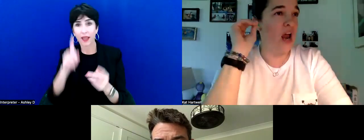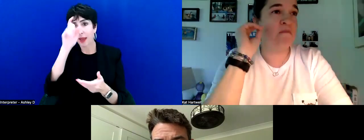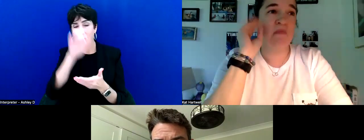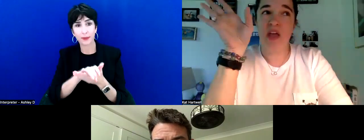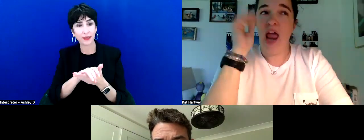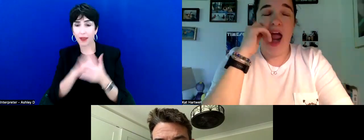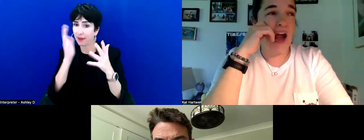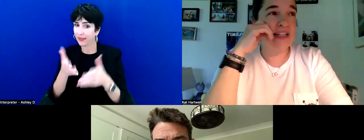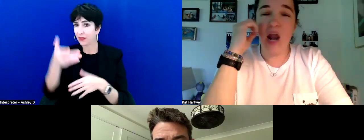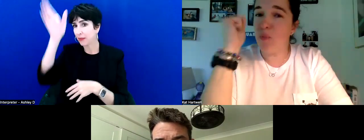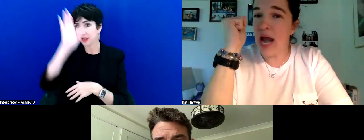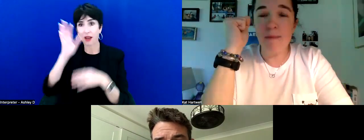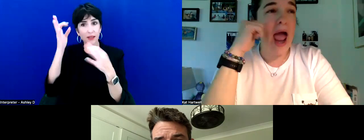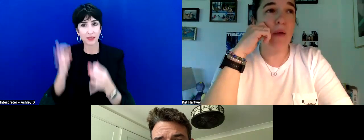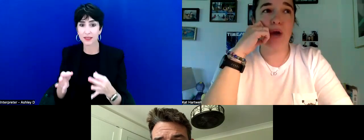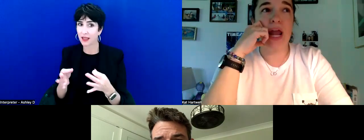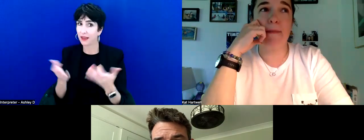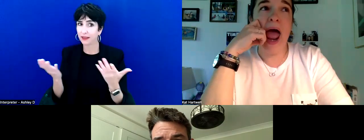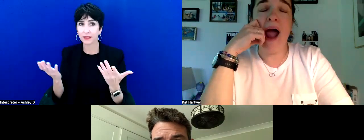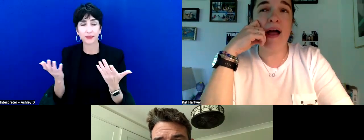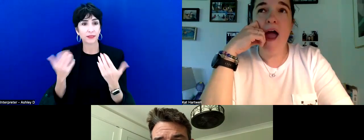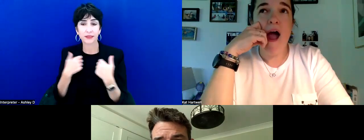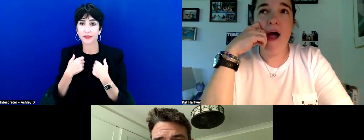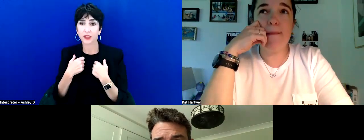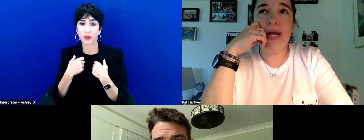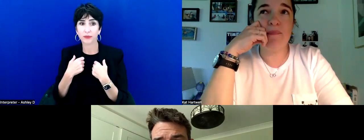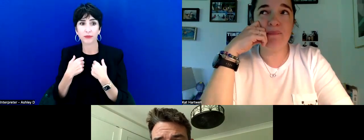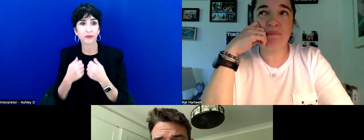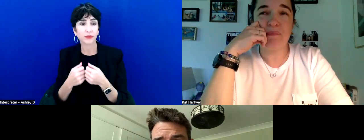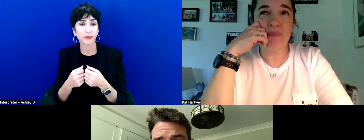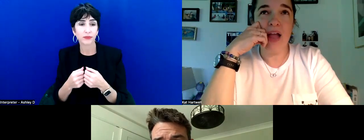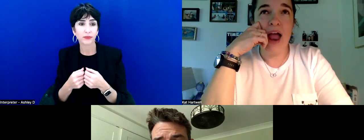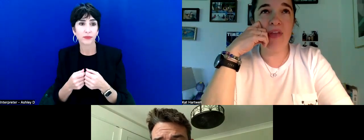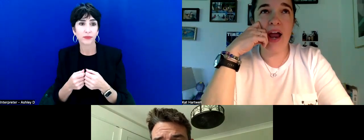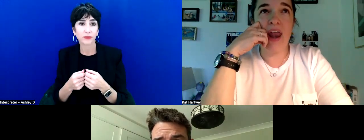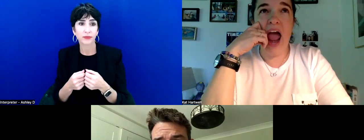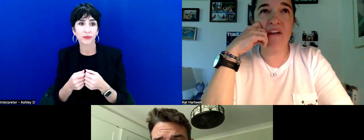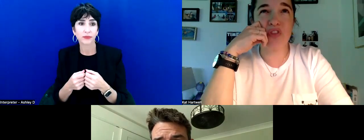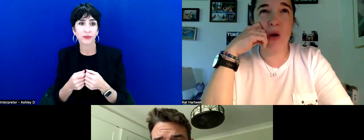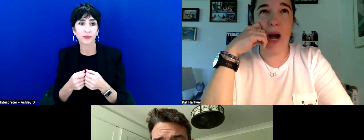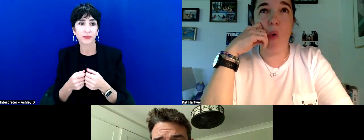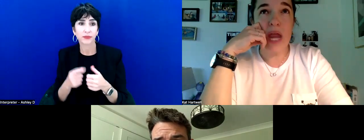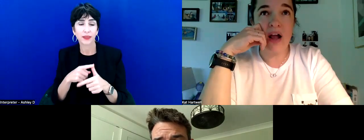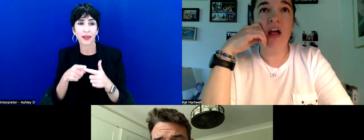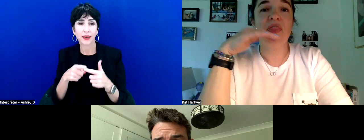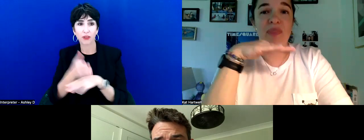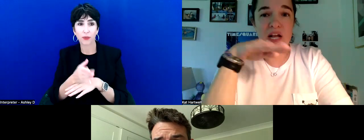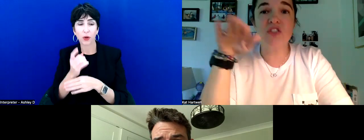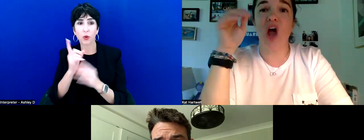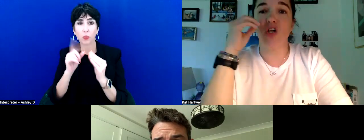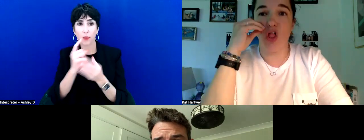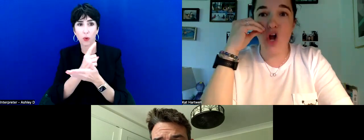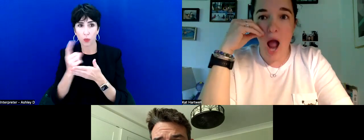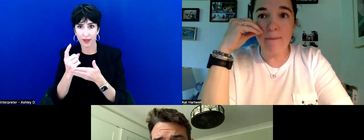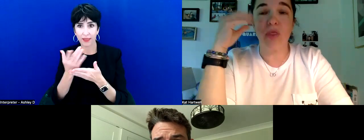up to him, and he's gotta bring him back. I mean, and then after about a week,